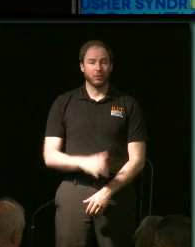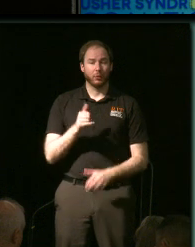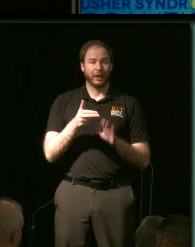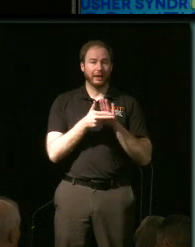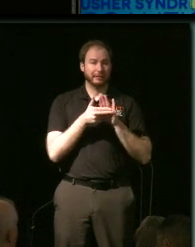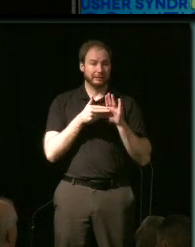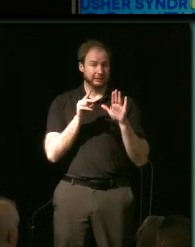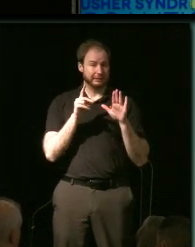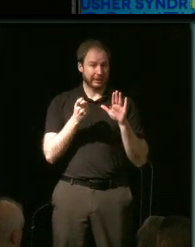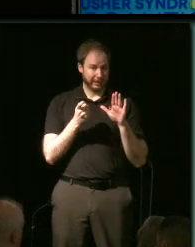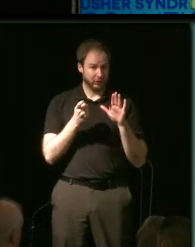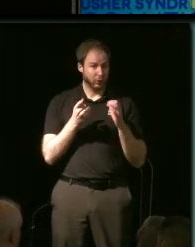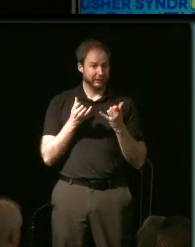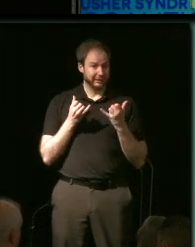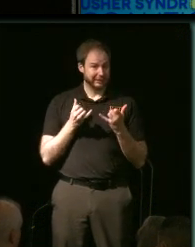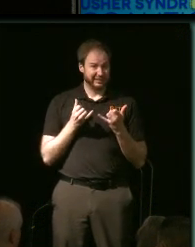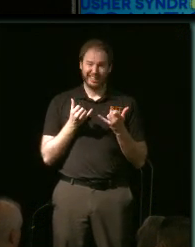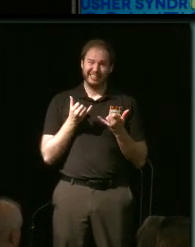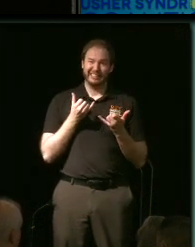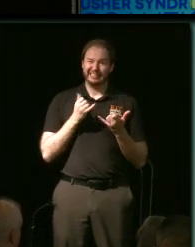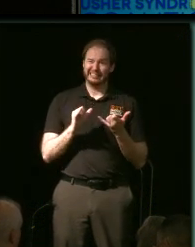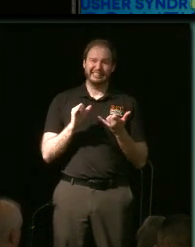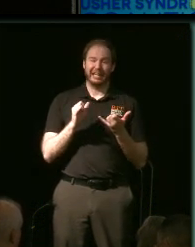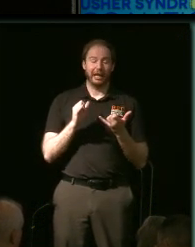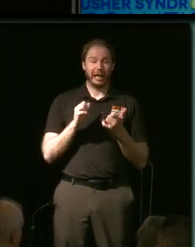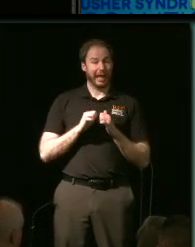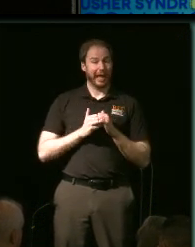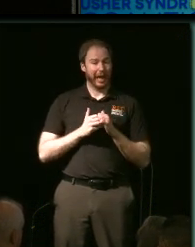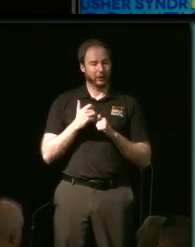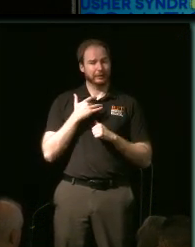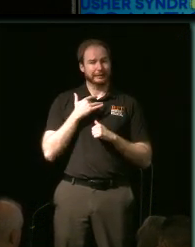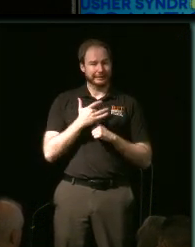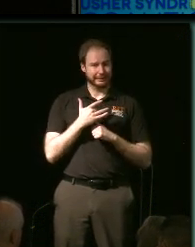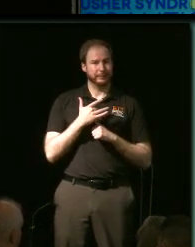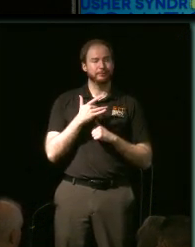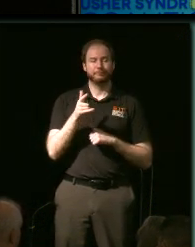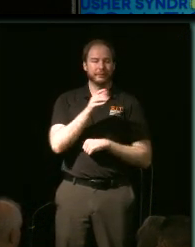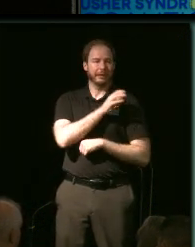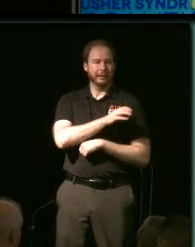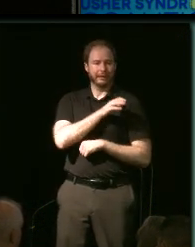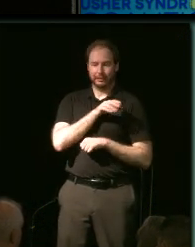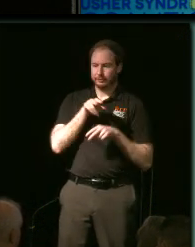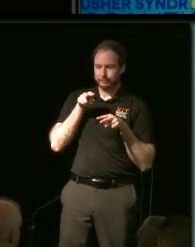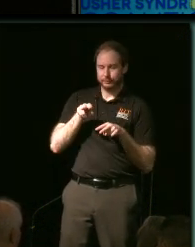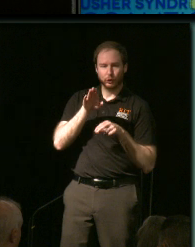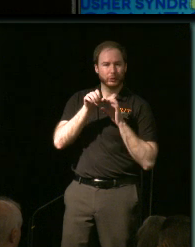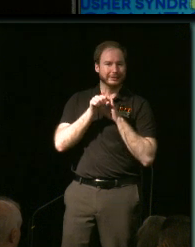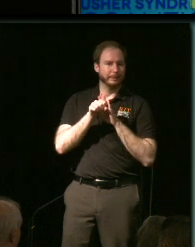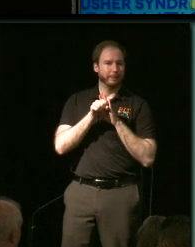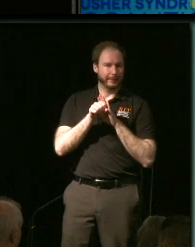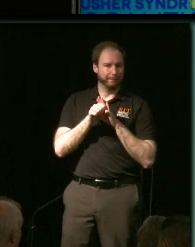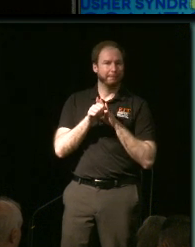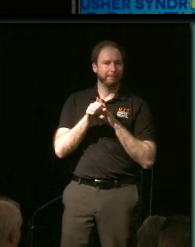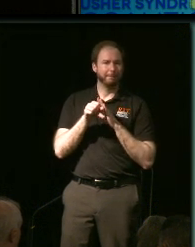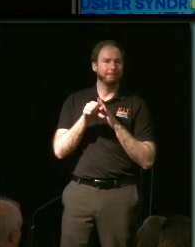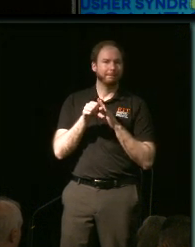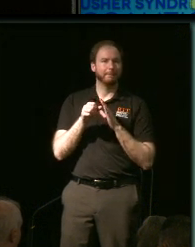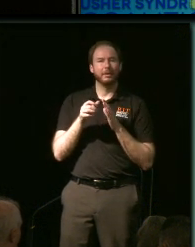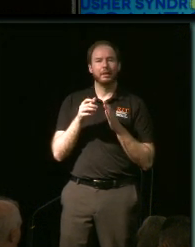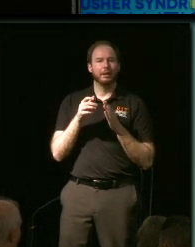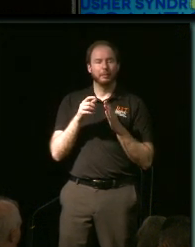Diagnosis today is still generally made based on clinical symptoms. And this is based on